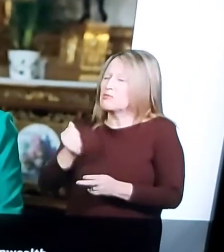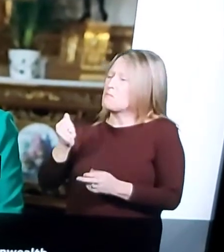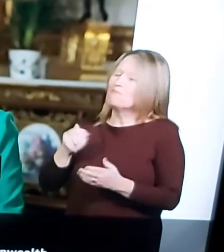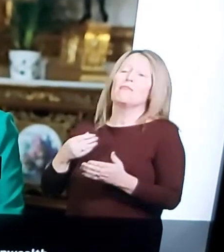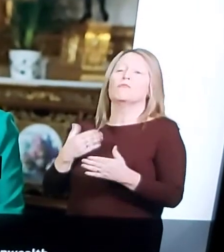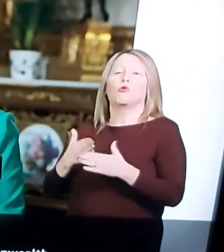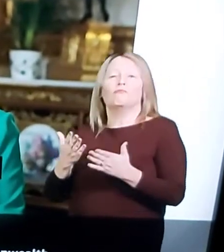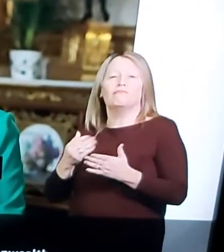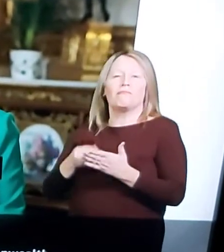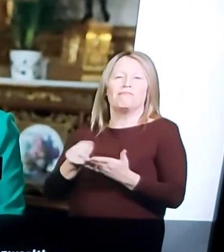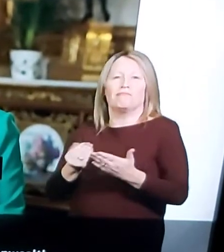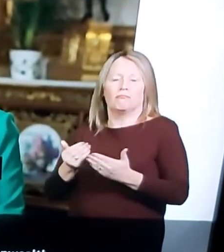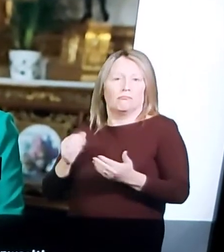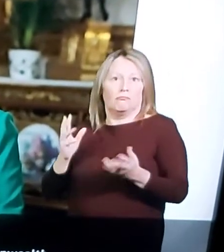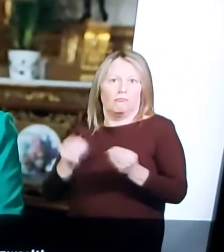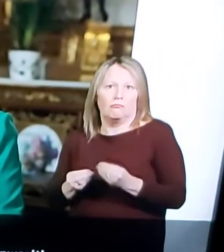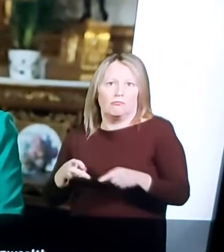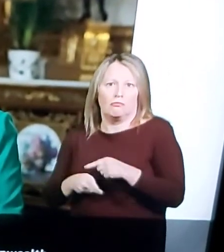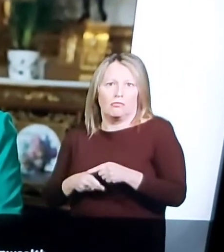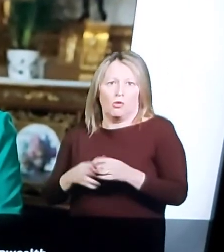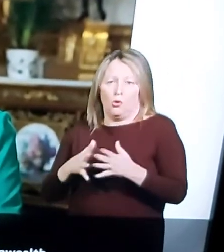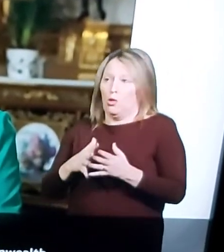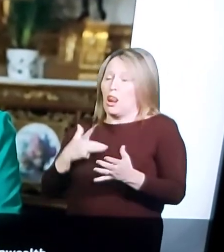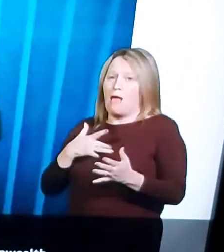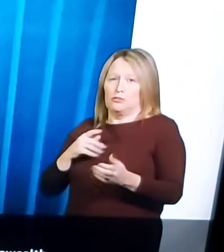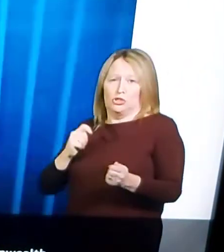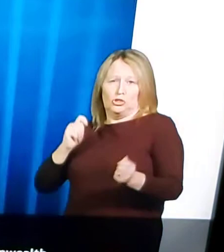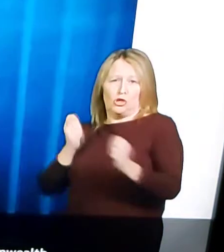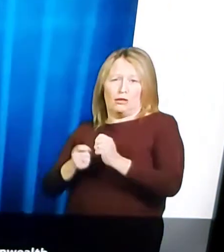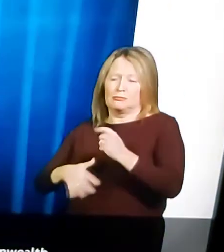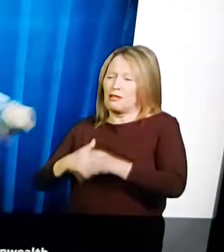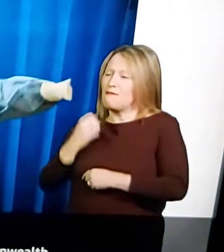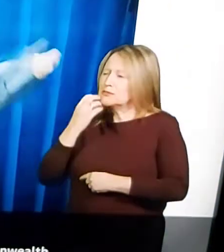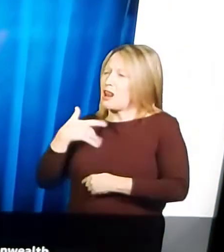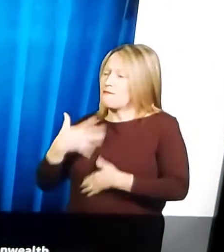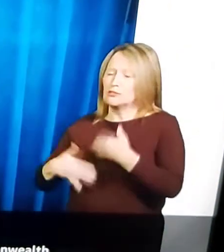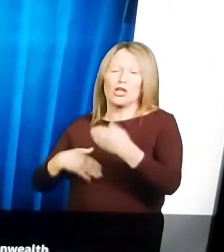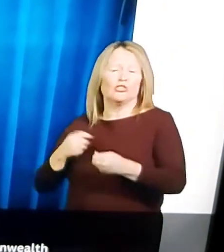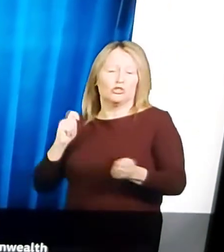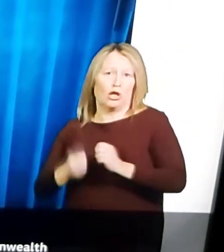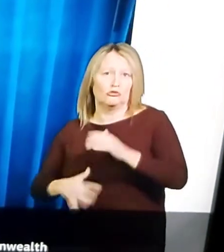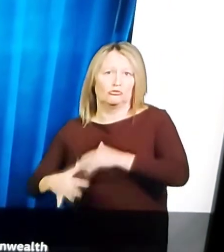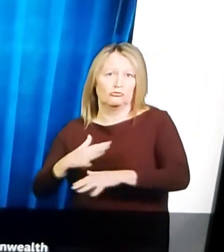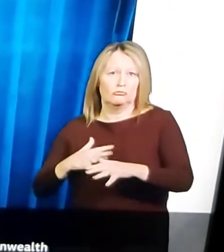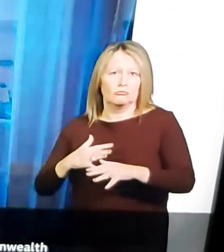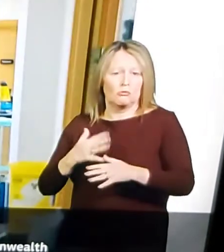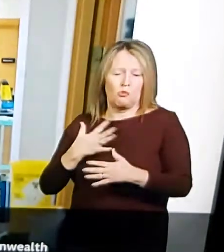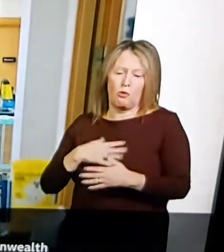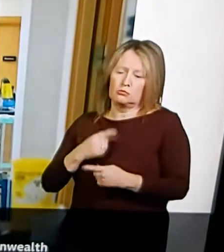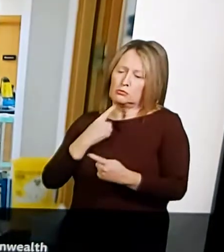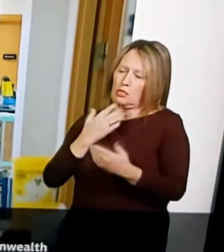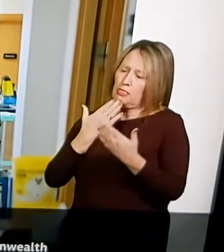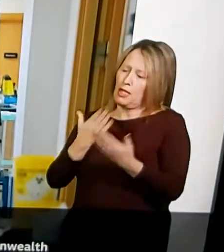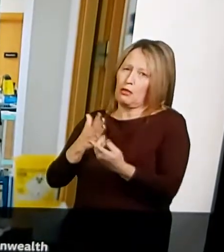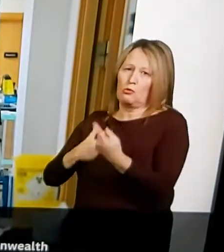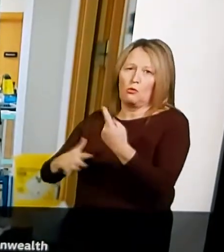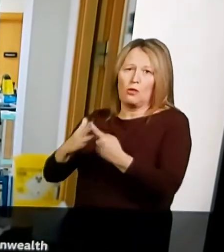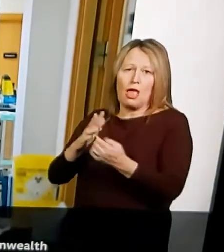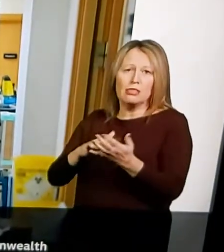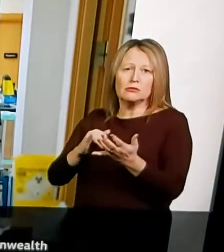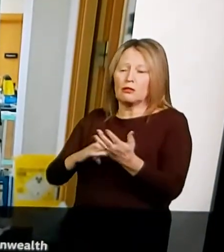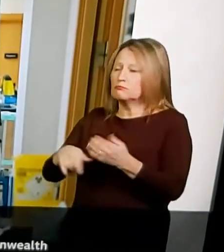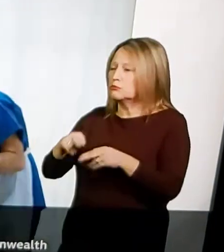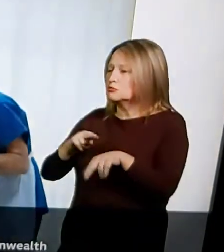enormous changes to the daily lives of us all. I want to thank everyone on the NHS